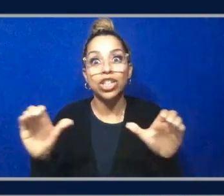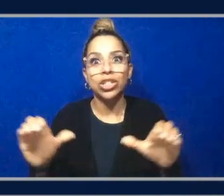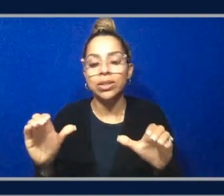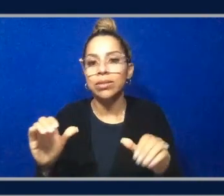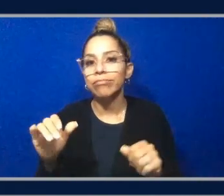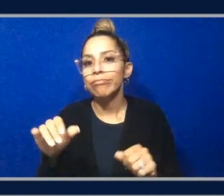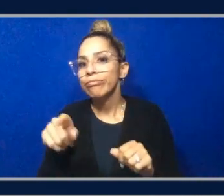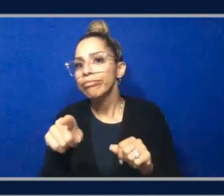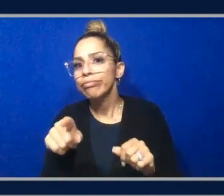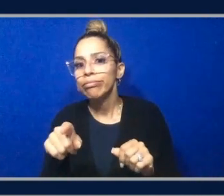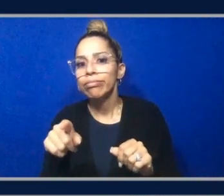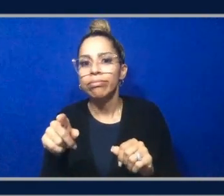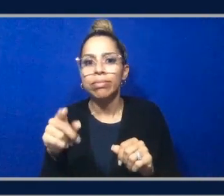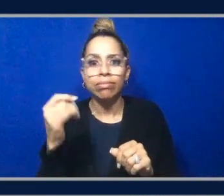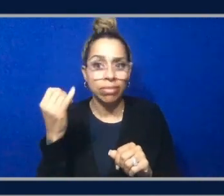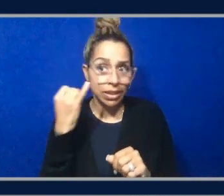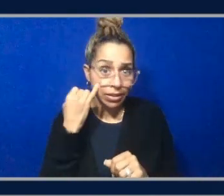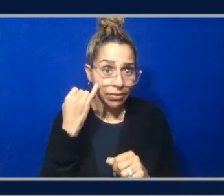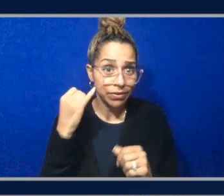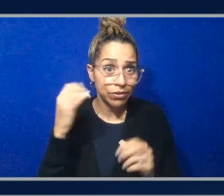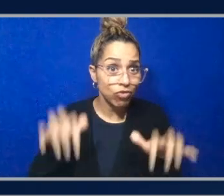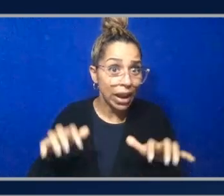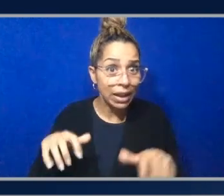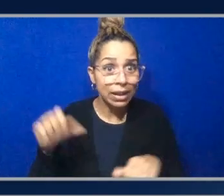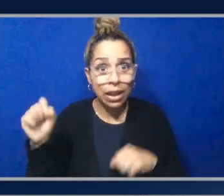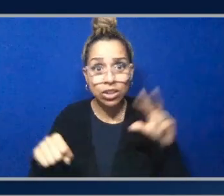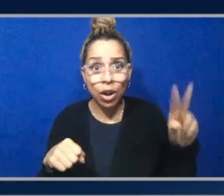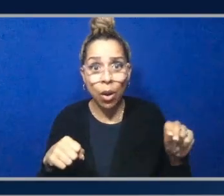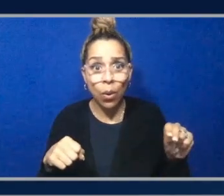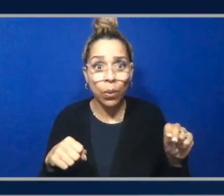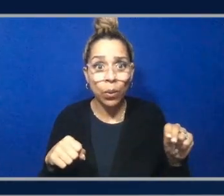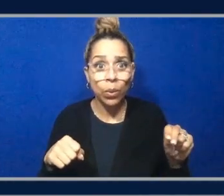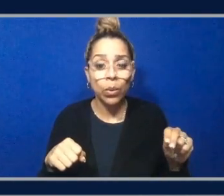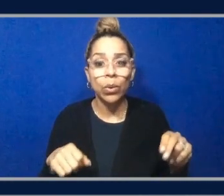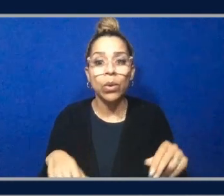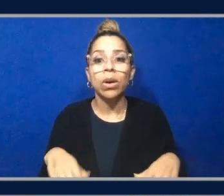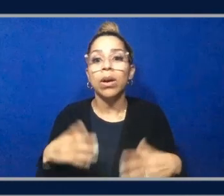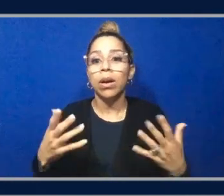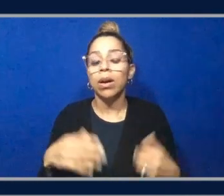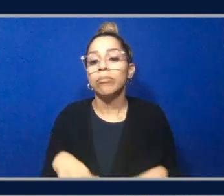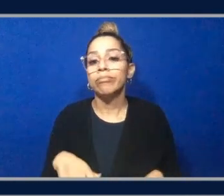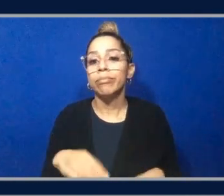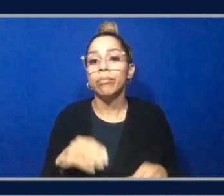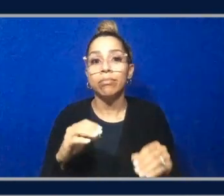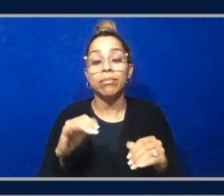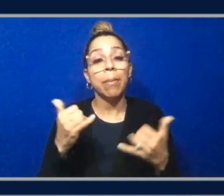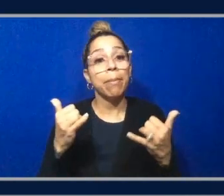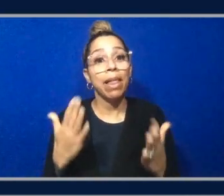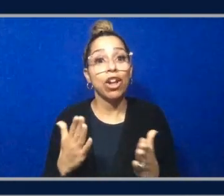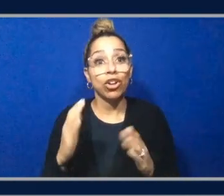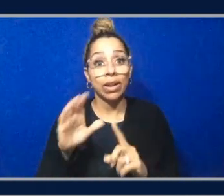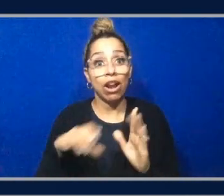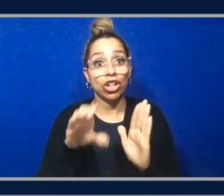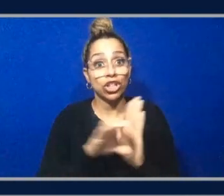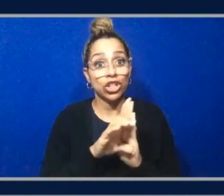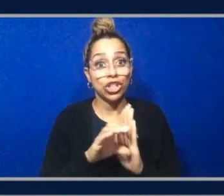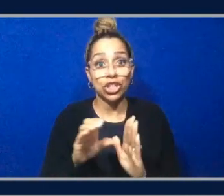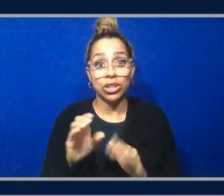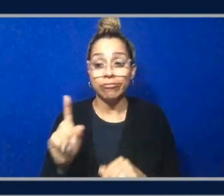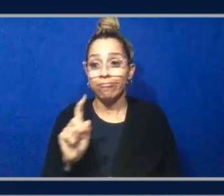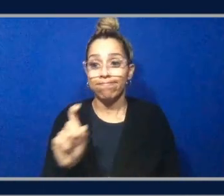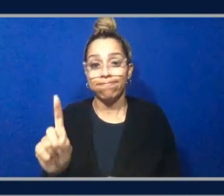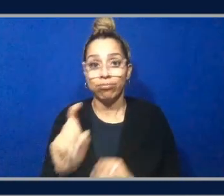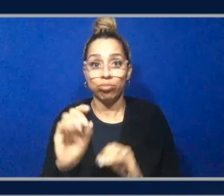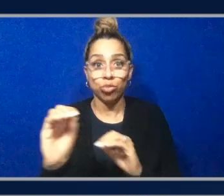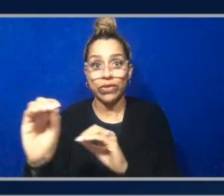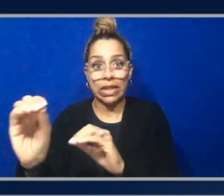raining or not, like moving to the player, like finding a location. And because we have defined all of those actions,